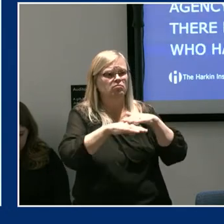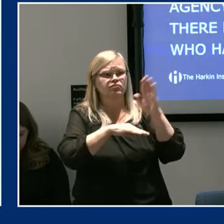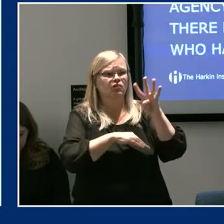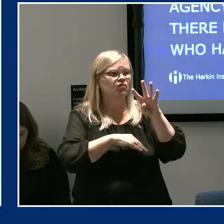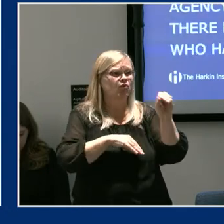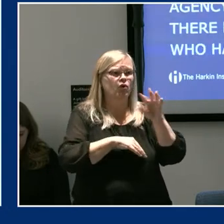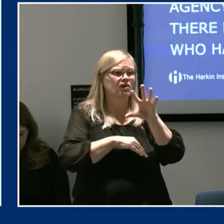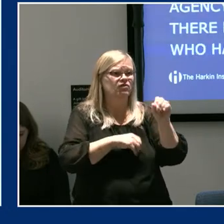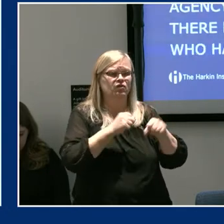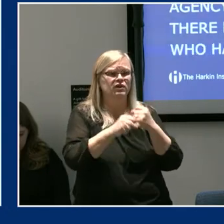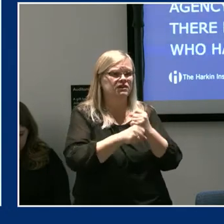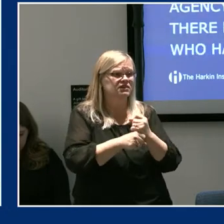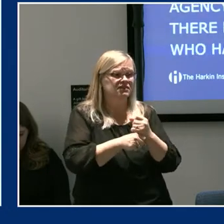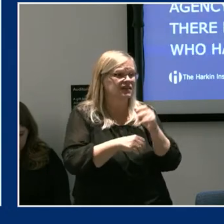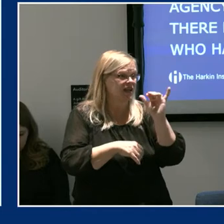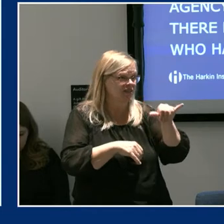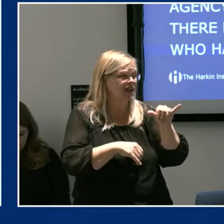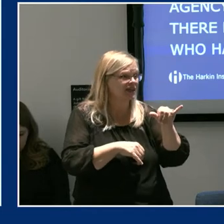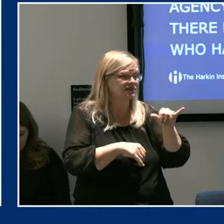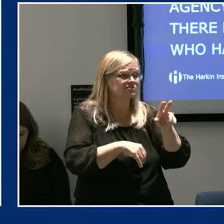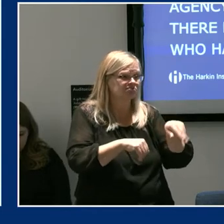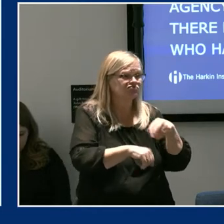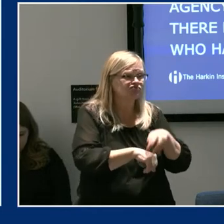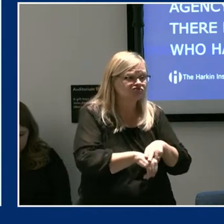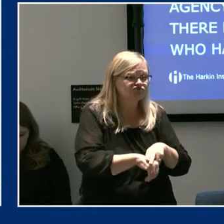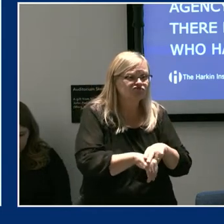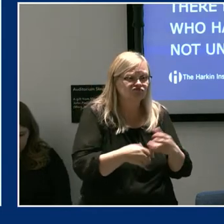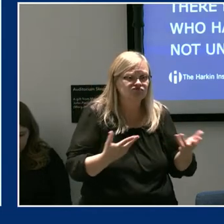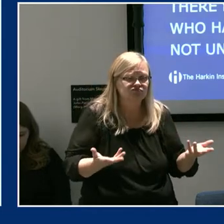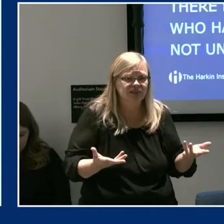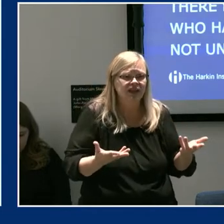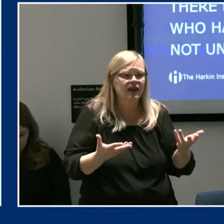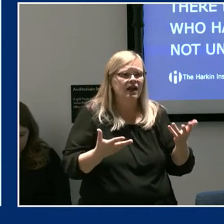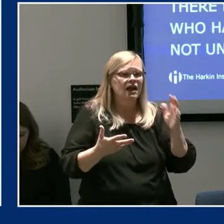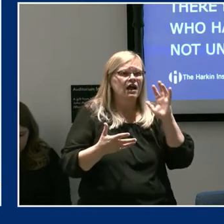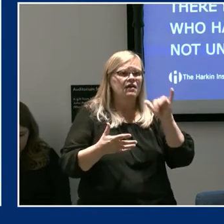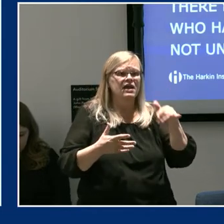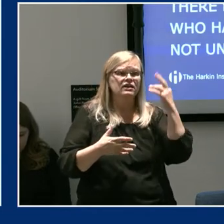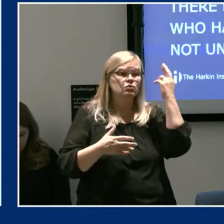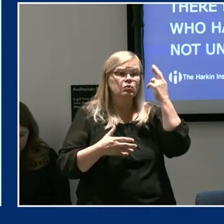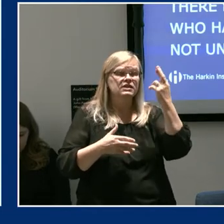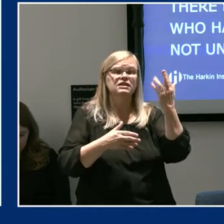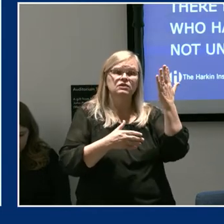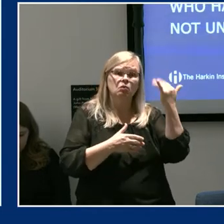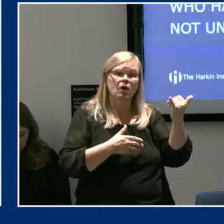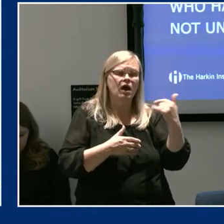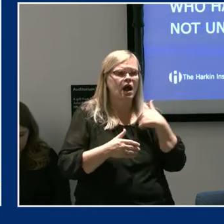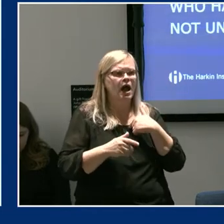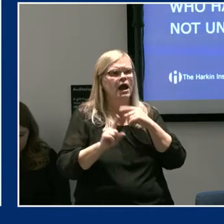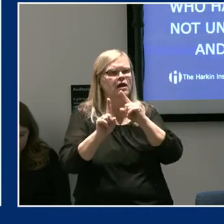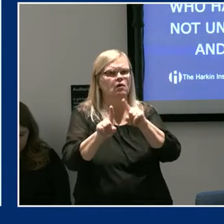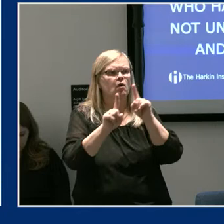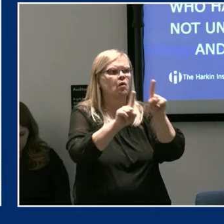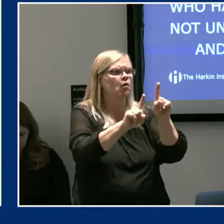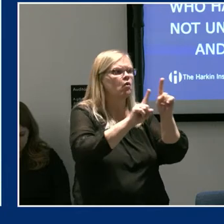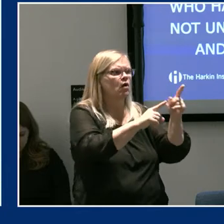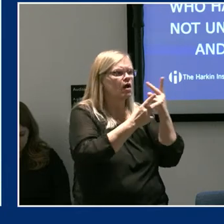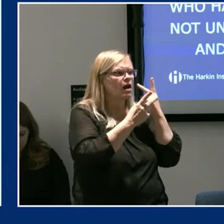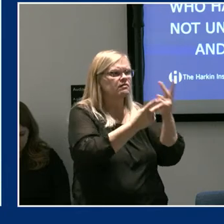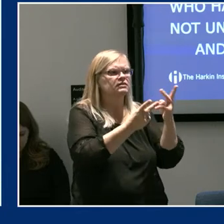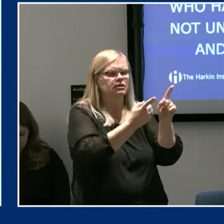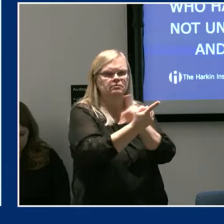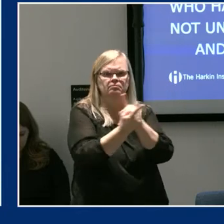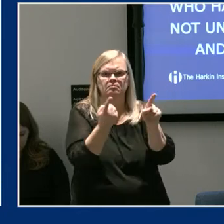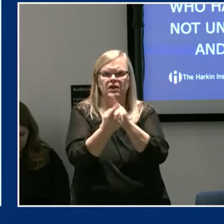not unusual. And often it is because as I make site visits and meet these